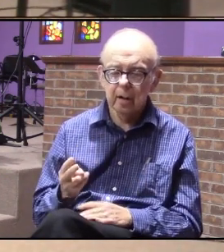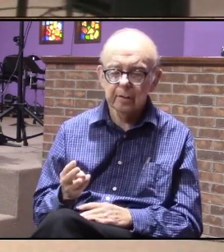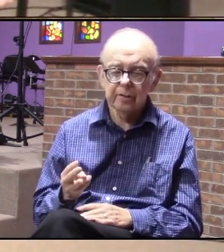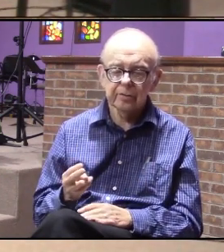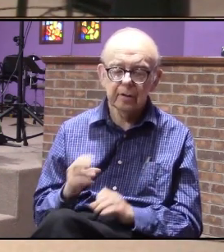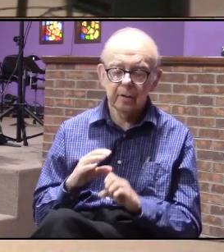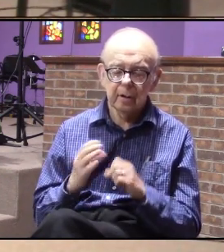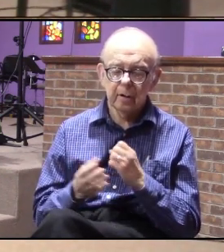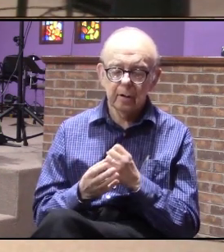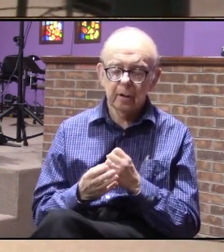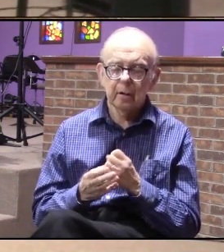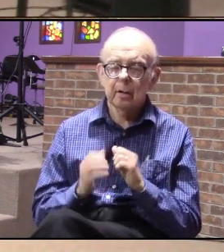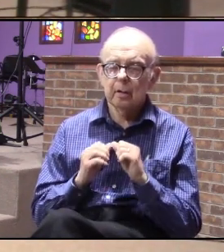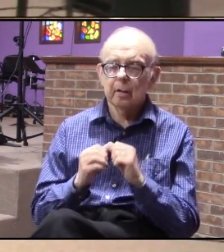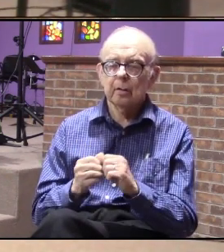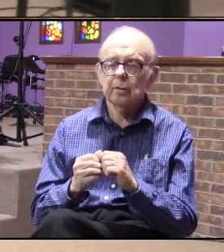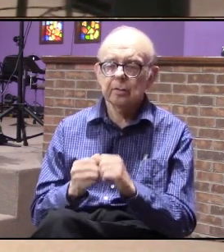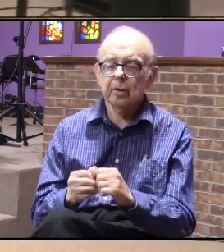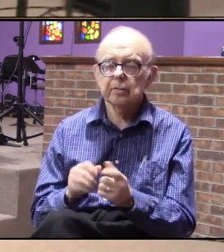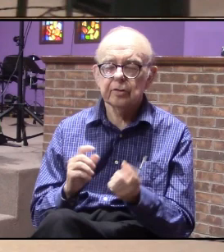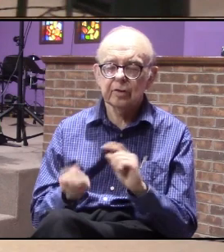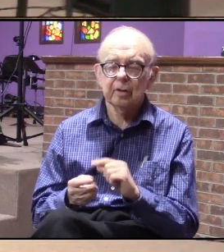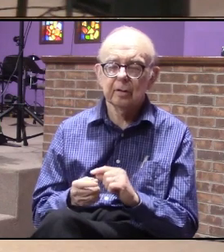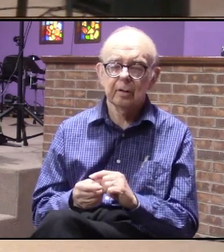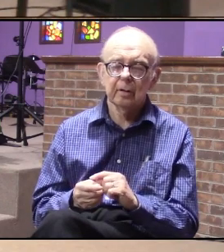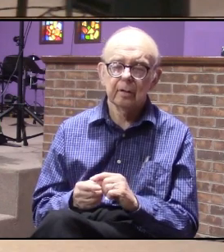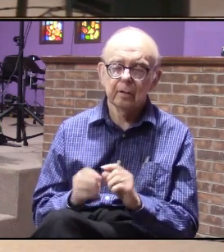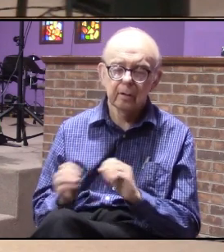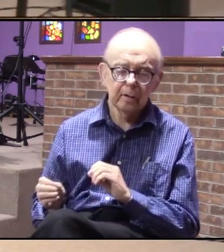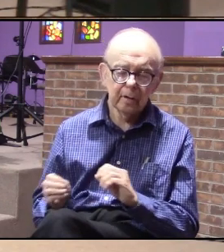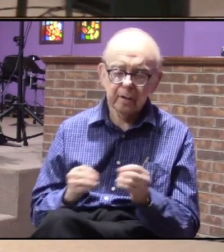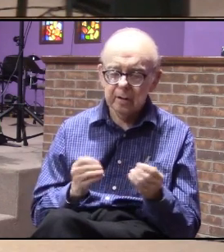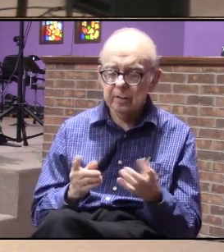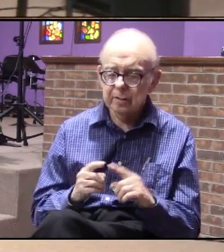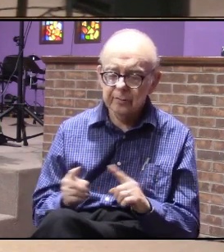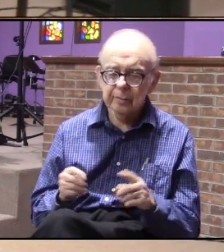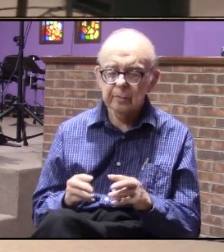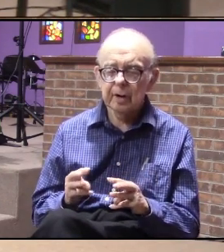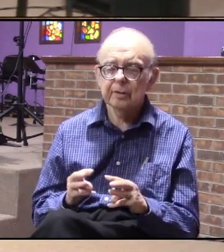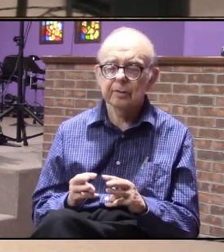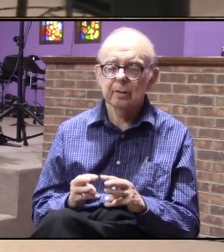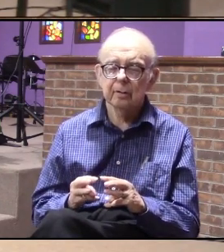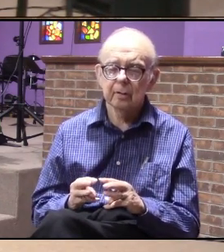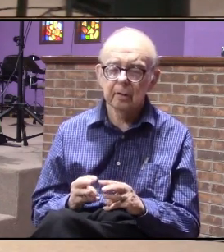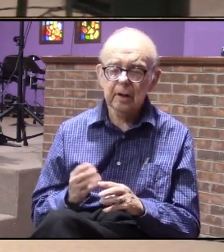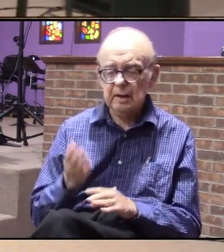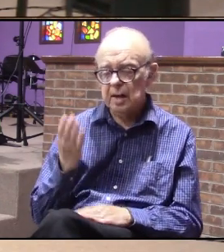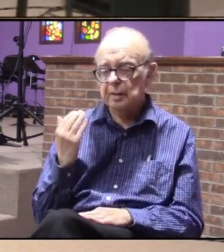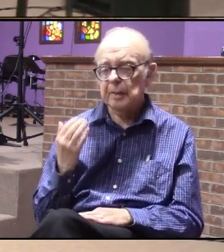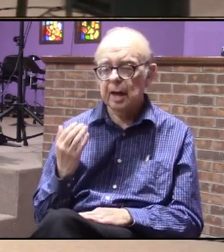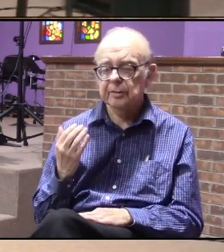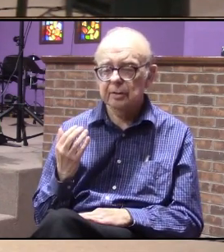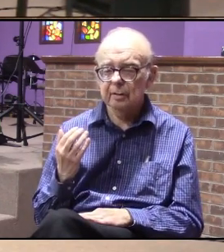culture. It's constantly on a move. It's moving in so many directions. Used to be,